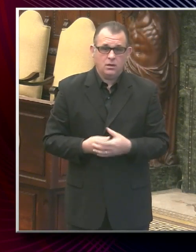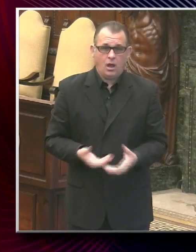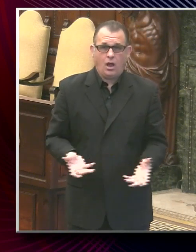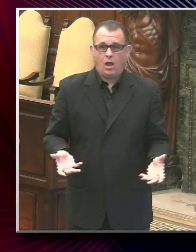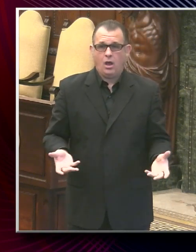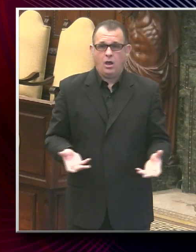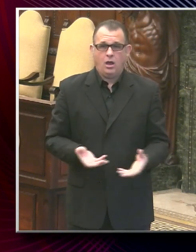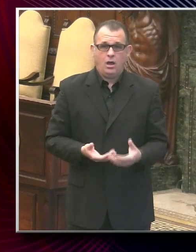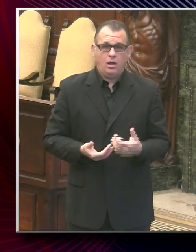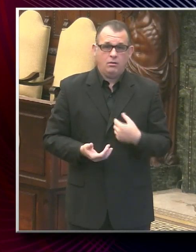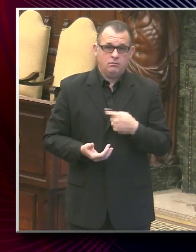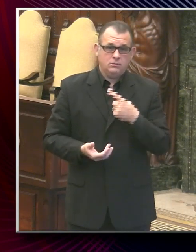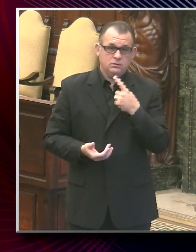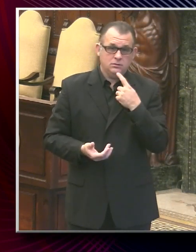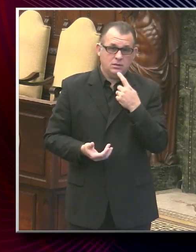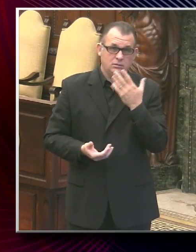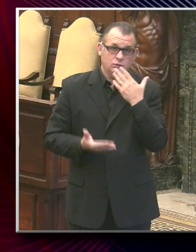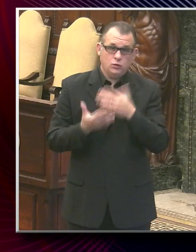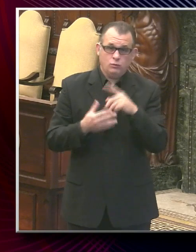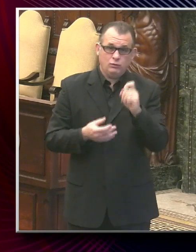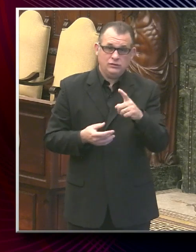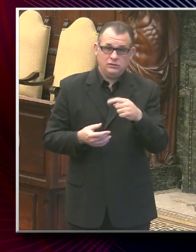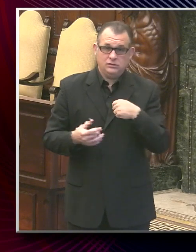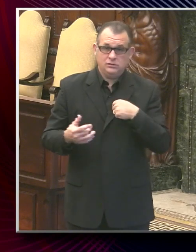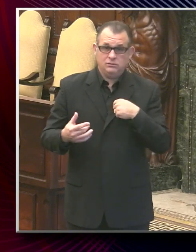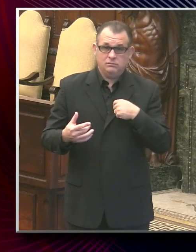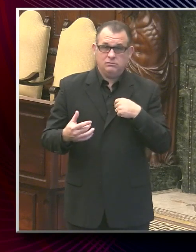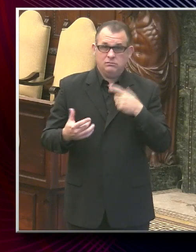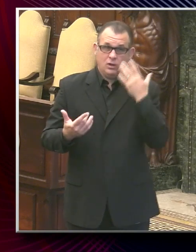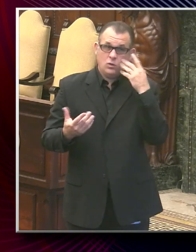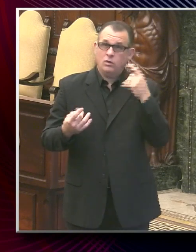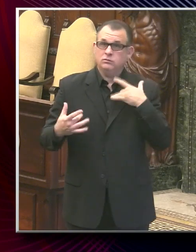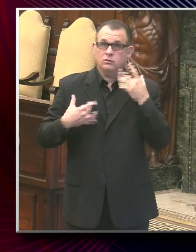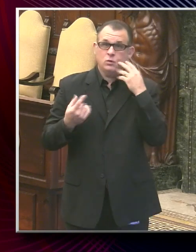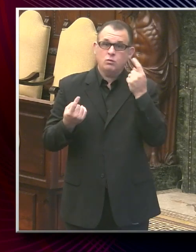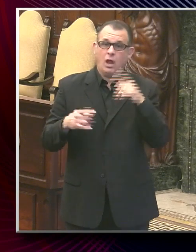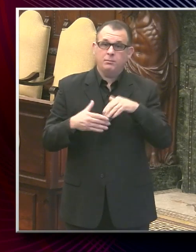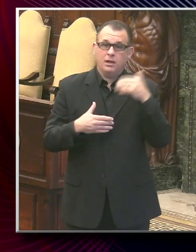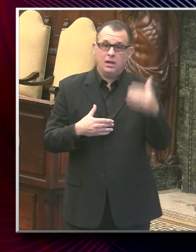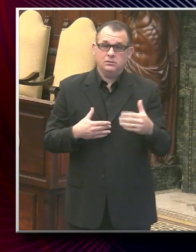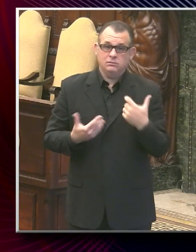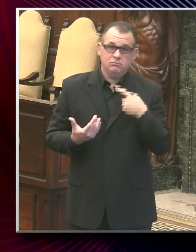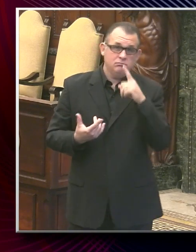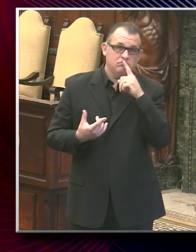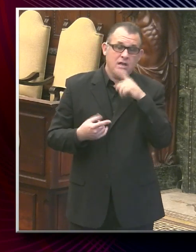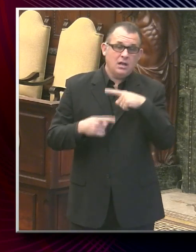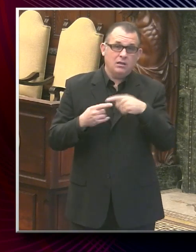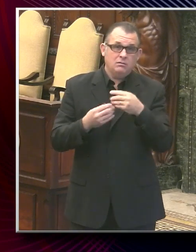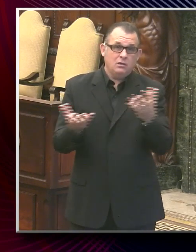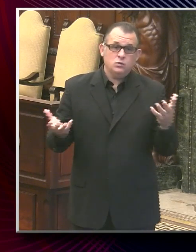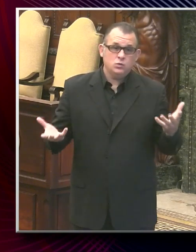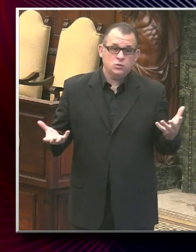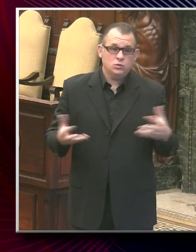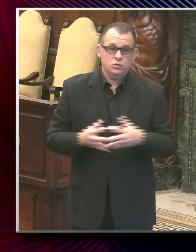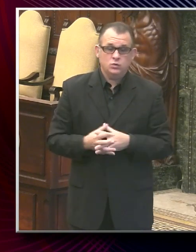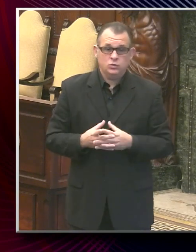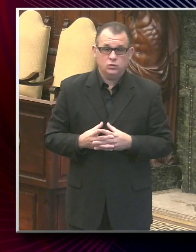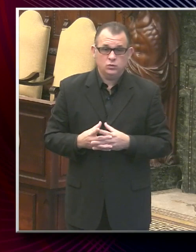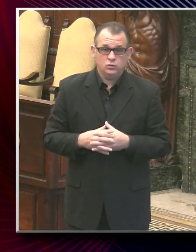That's a good question. You know, I'm excited about what's next, although I can't tell you what that is yet. Are you going back to theater?